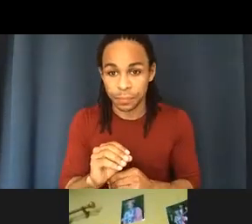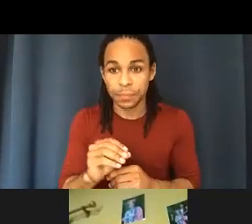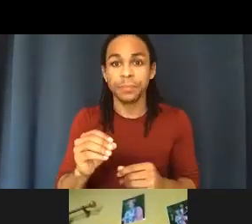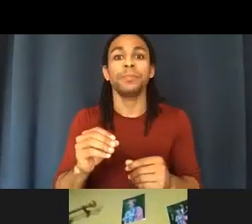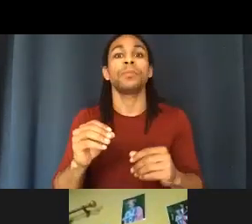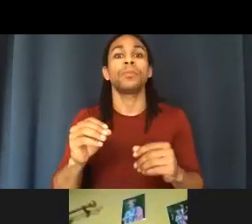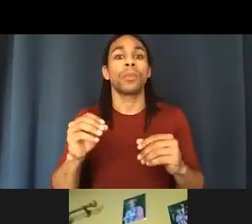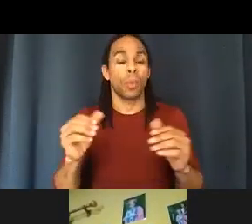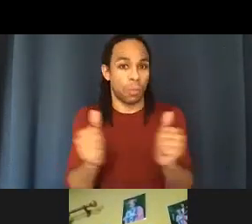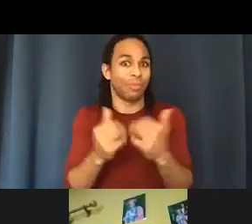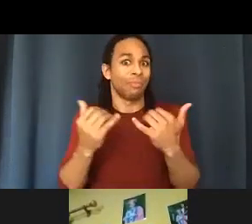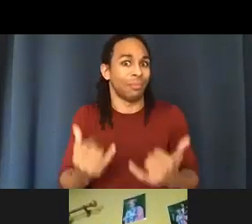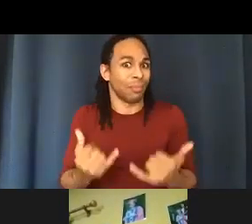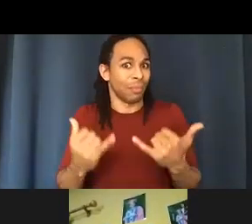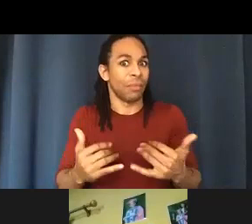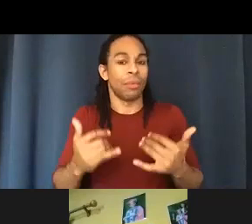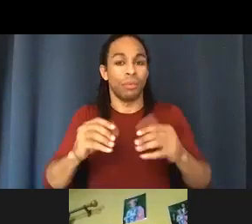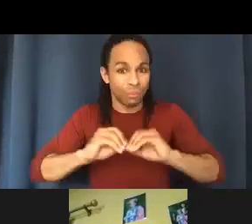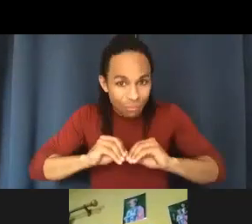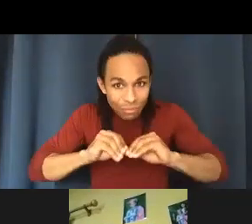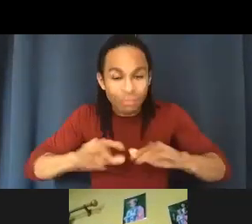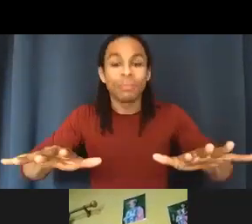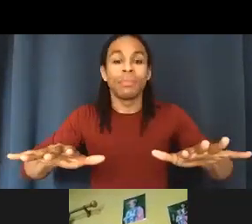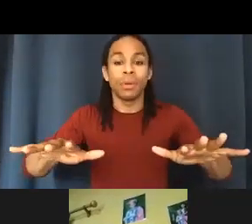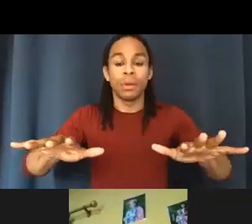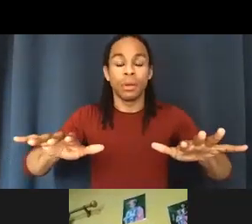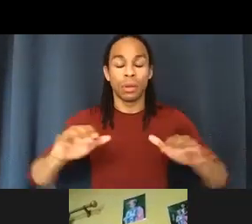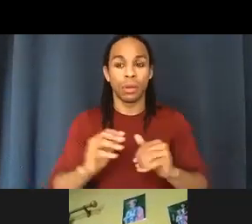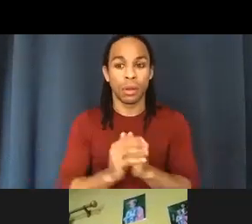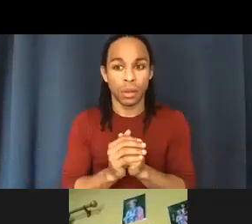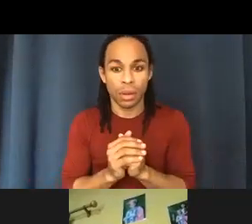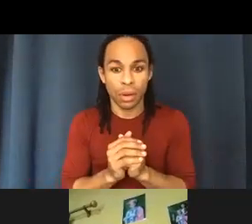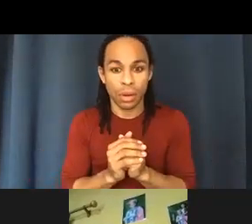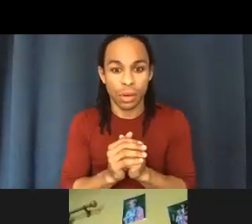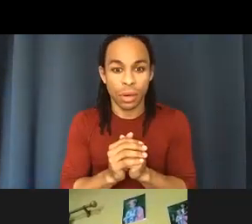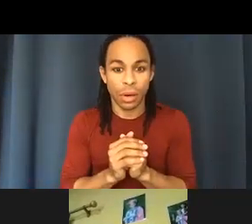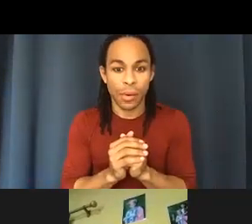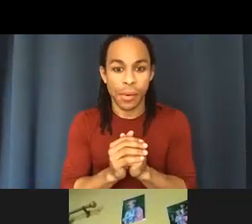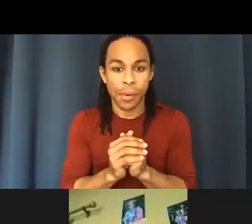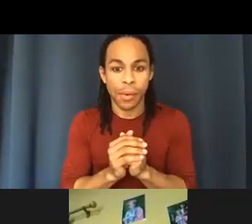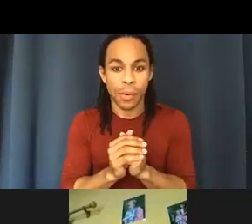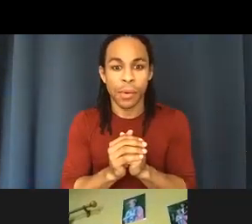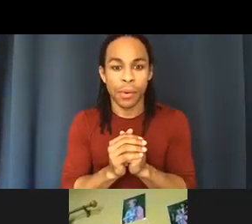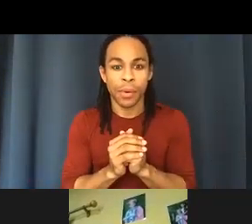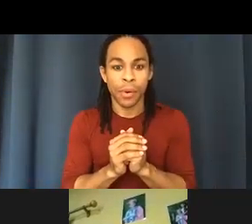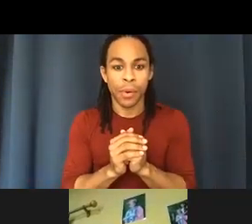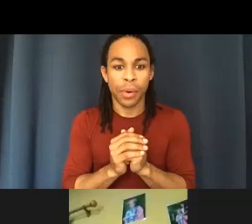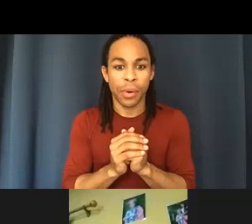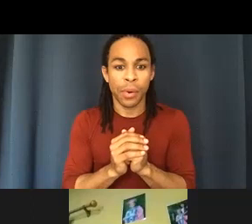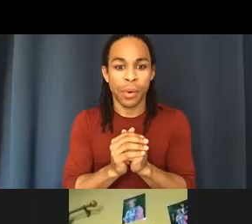there is anything that it has taught us, then it is that people are still